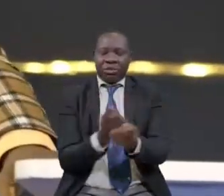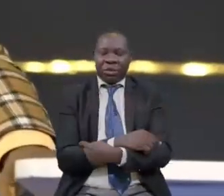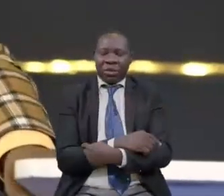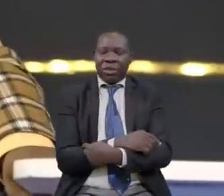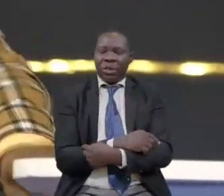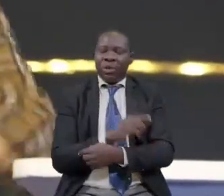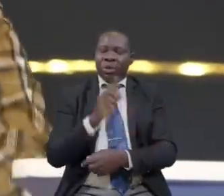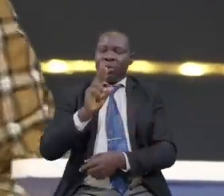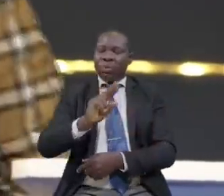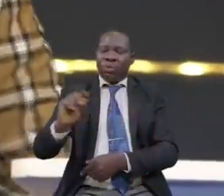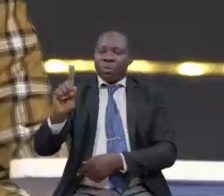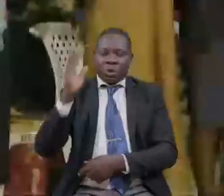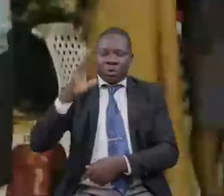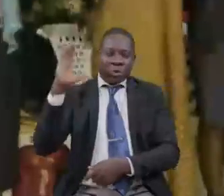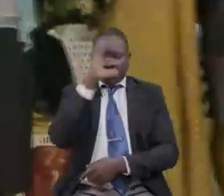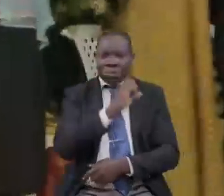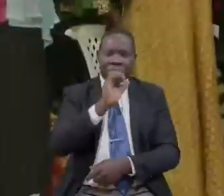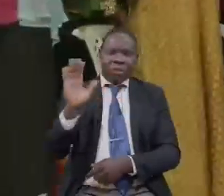in Jesus' name. Amen.